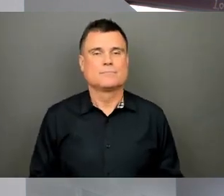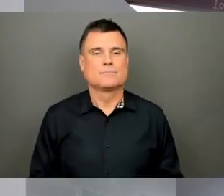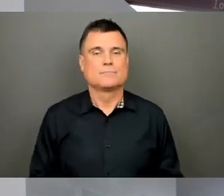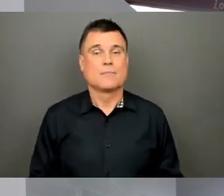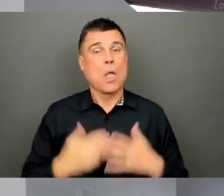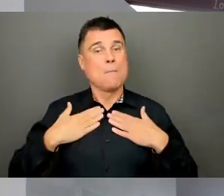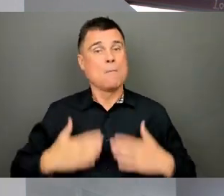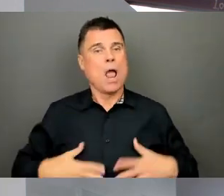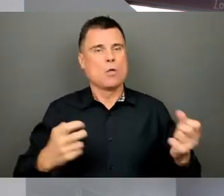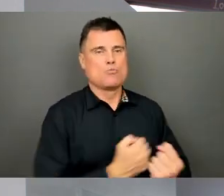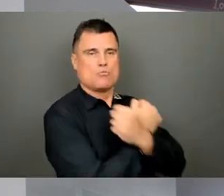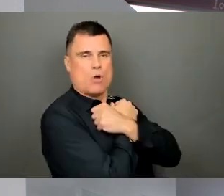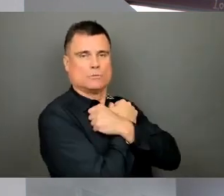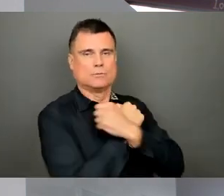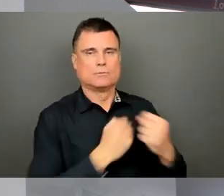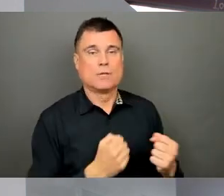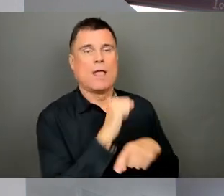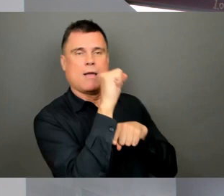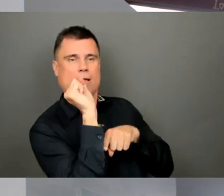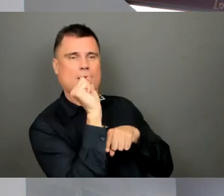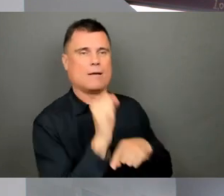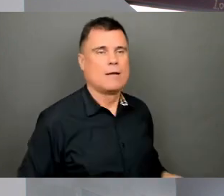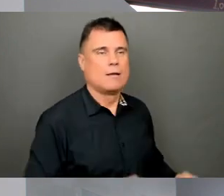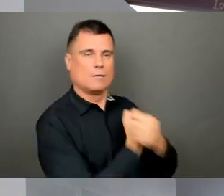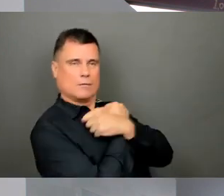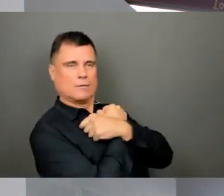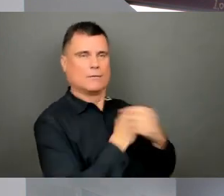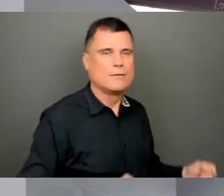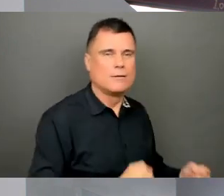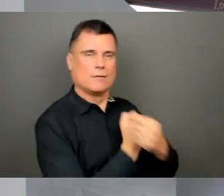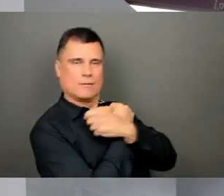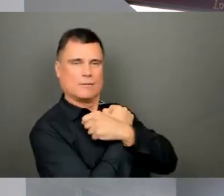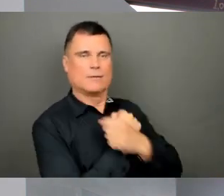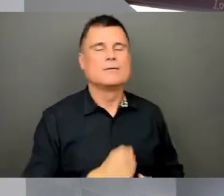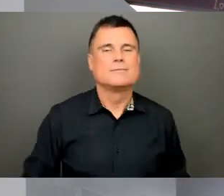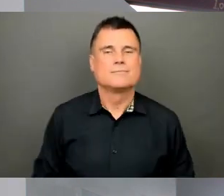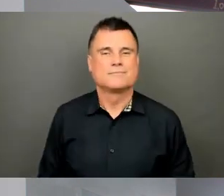You can cross your arms, lean back if you want to add some flavor to your upper body.